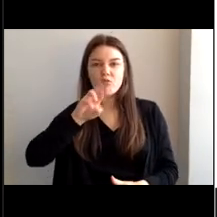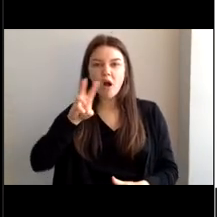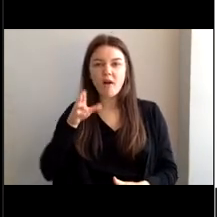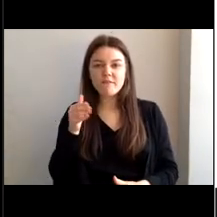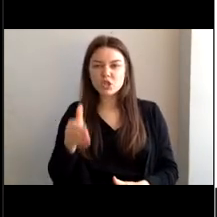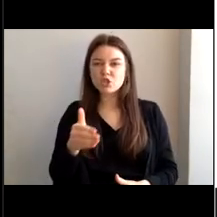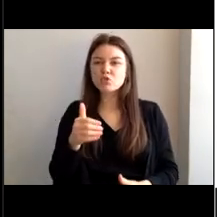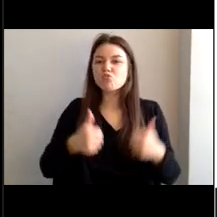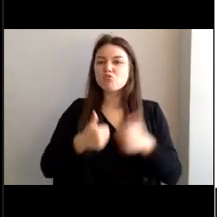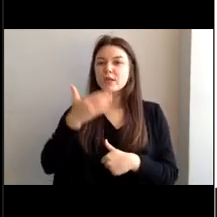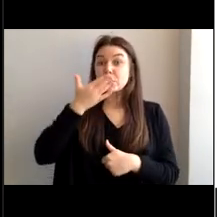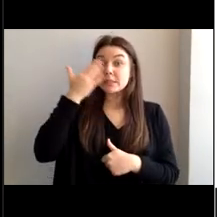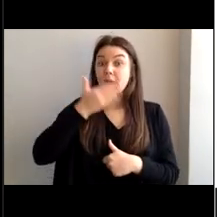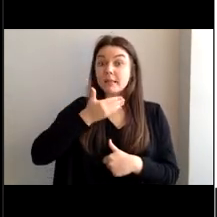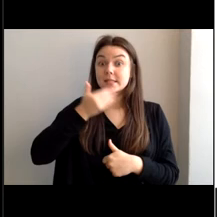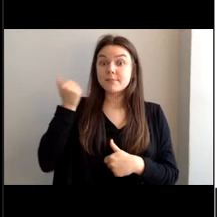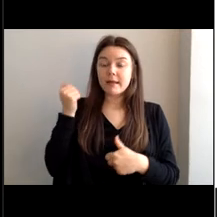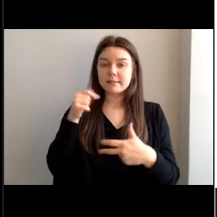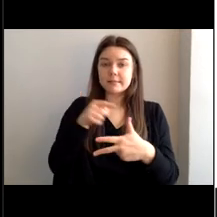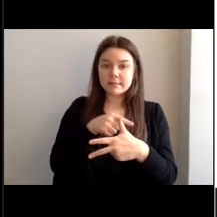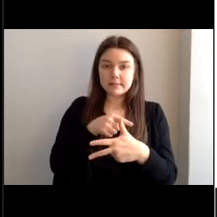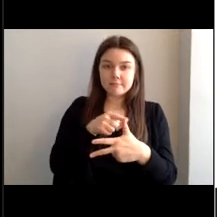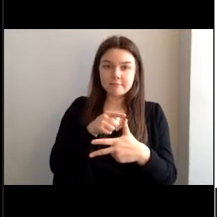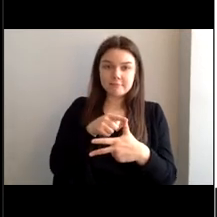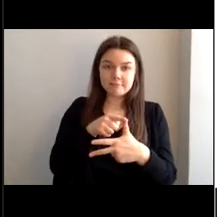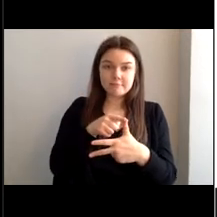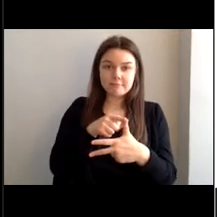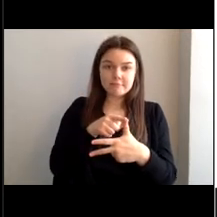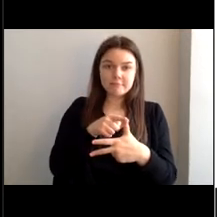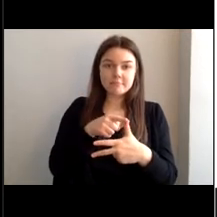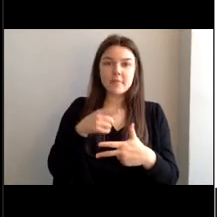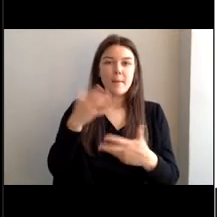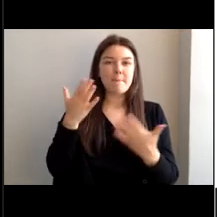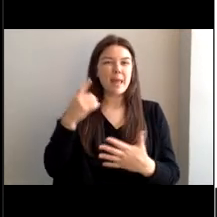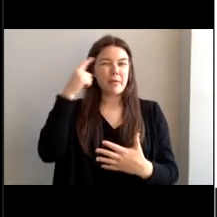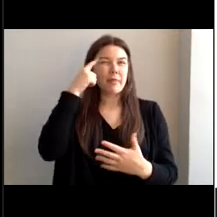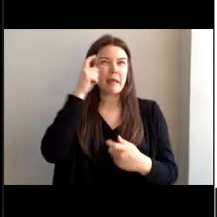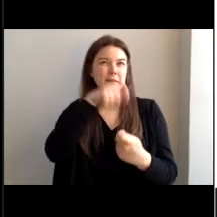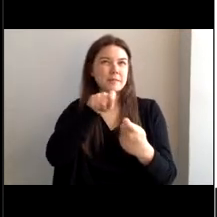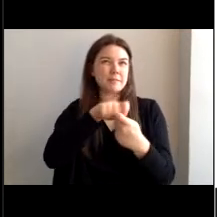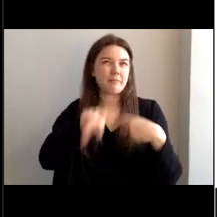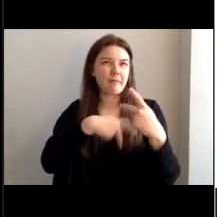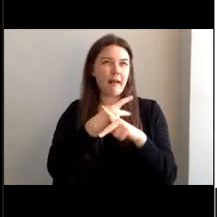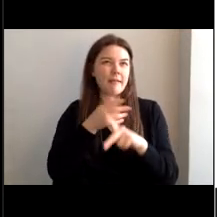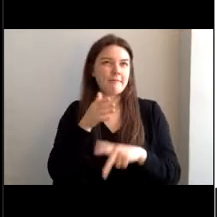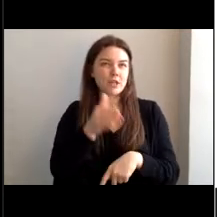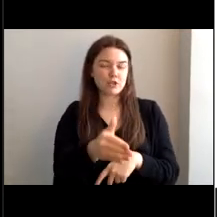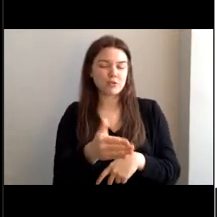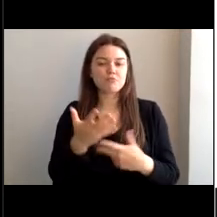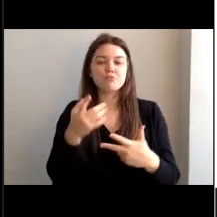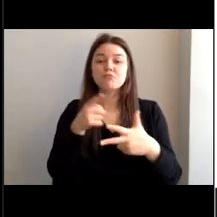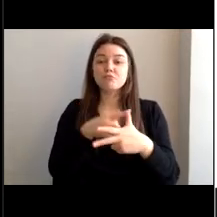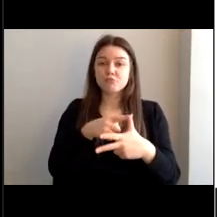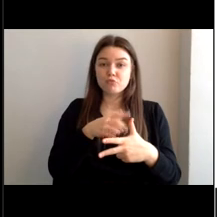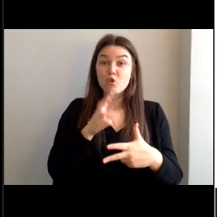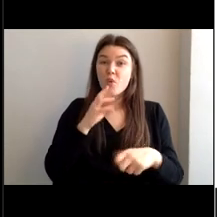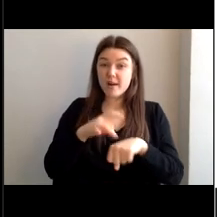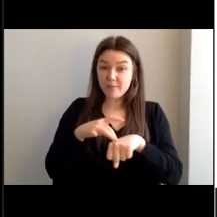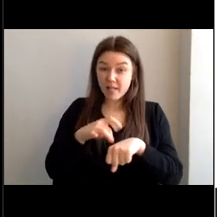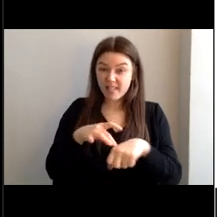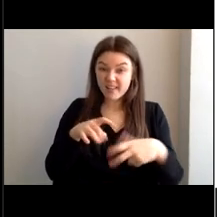better? And we're maybe thinking of a specific type of fish here, but that's all right. Watermelon, sour, or